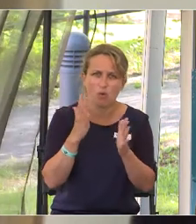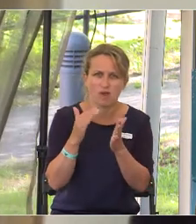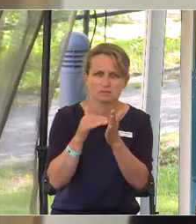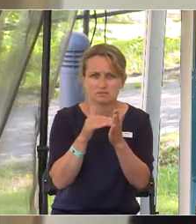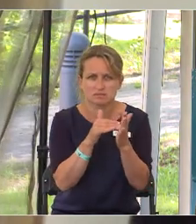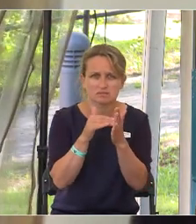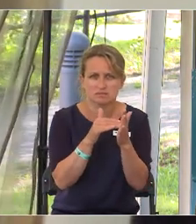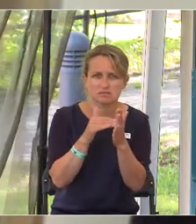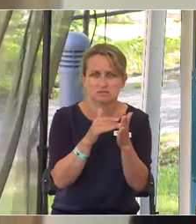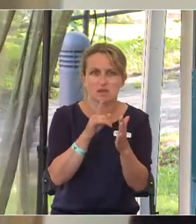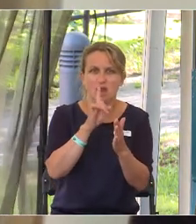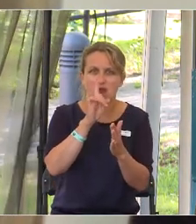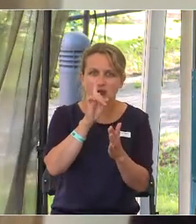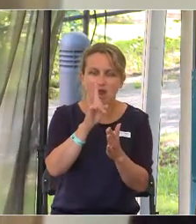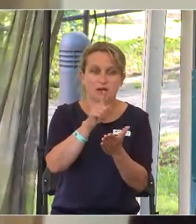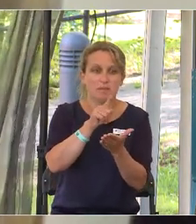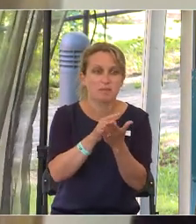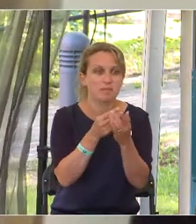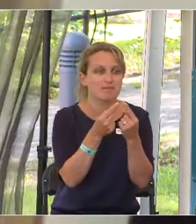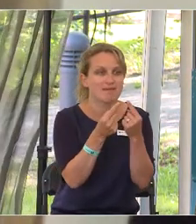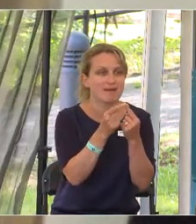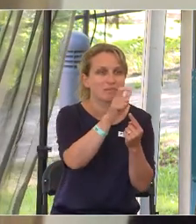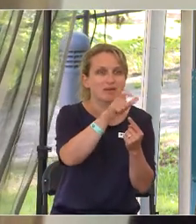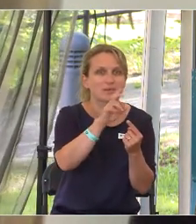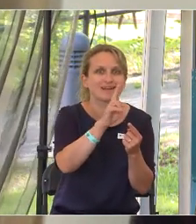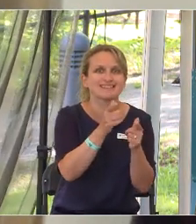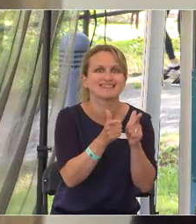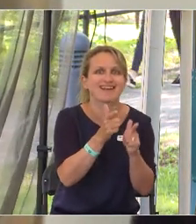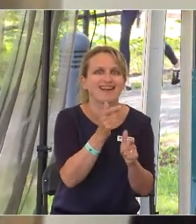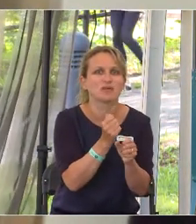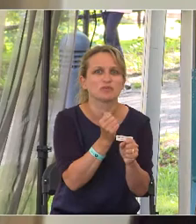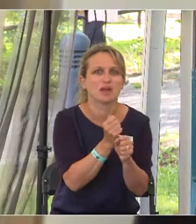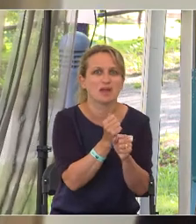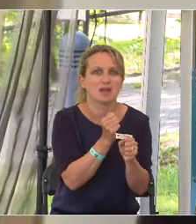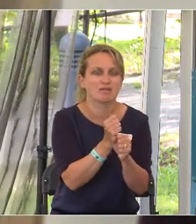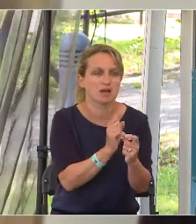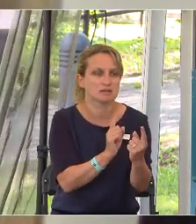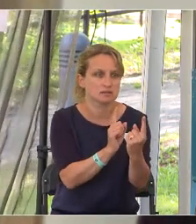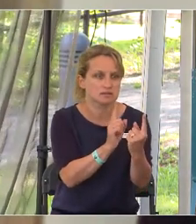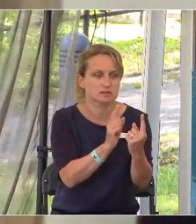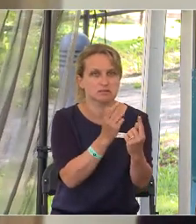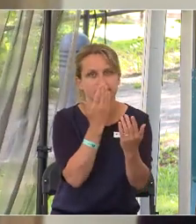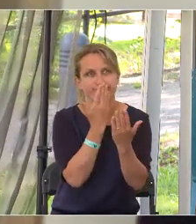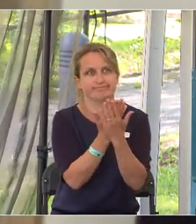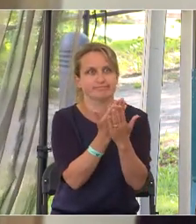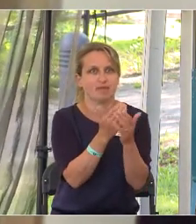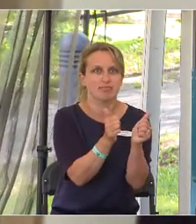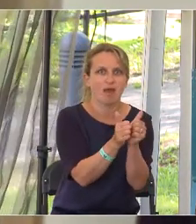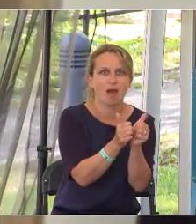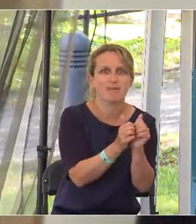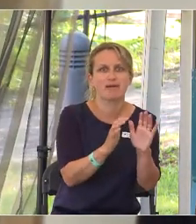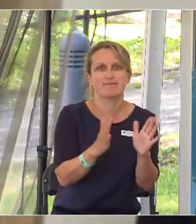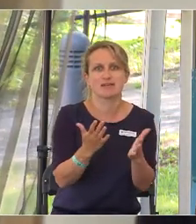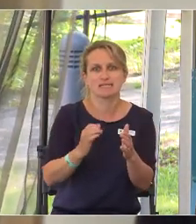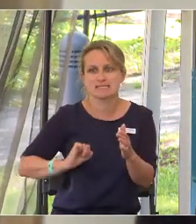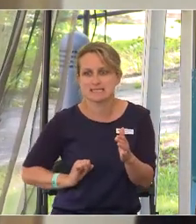We need to talk to the people who are actually doing it. We need to face, if we have a neighbor or an uncle who's writing something or a